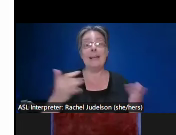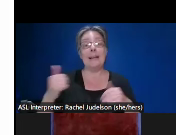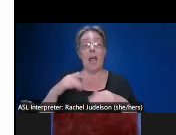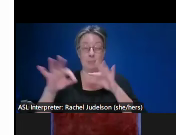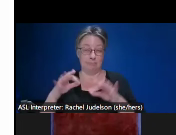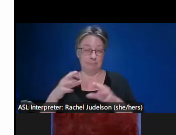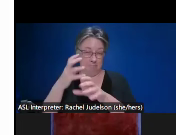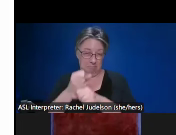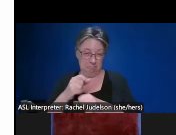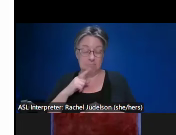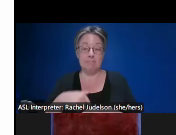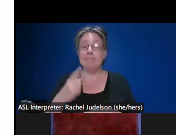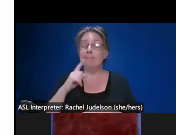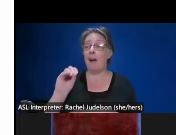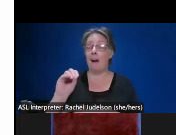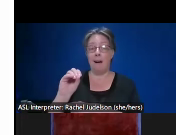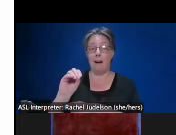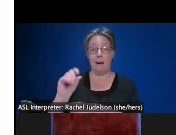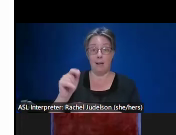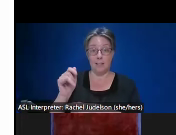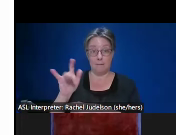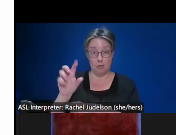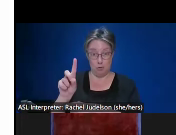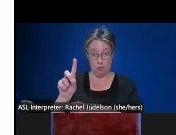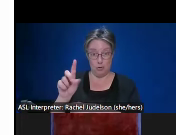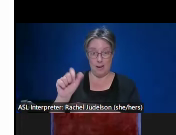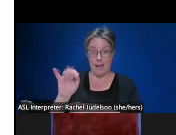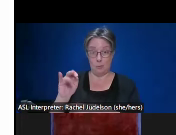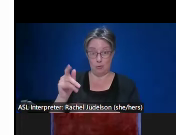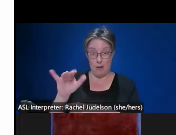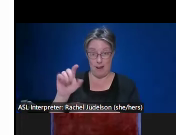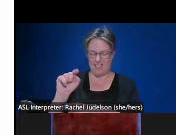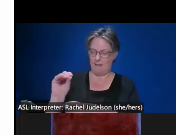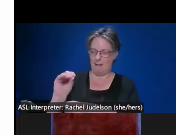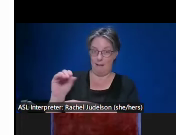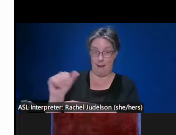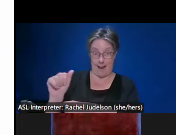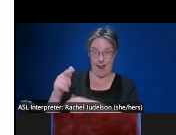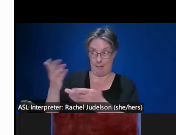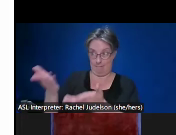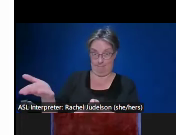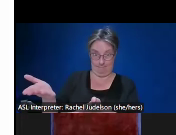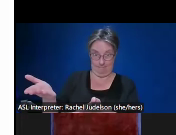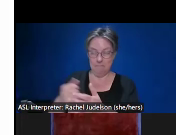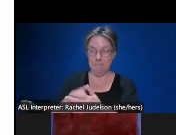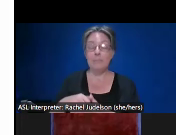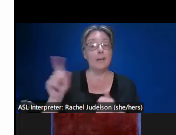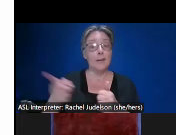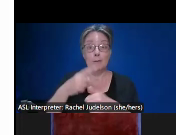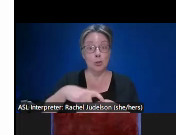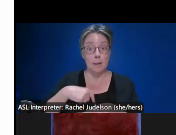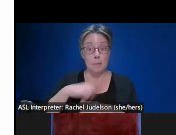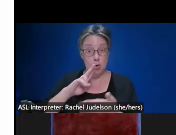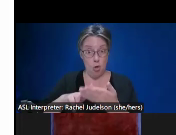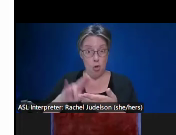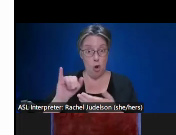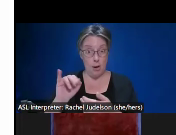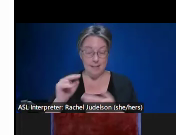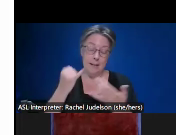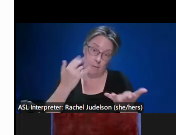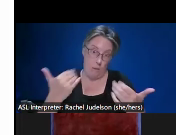the interface, the Oxford Abstract interface. So when you log in for the first time, if you have a Oxford Abstracts